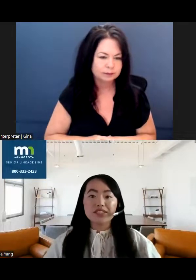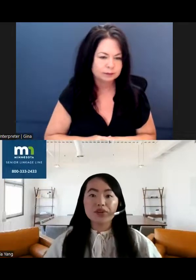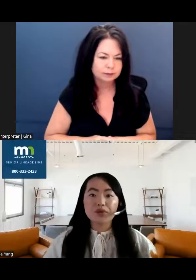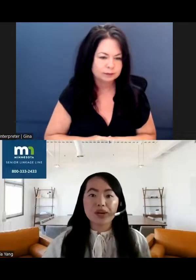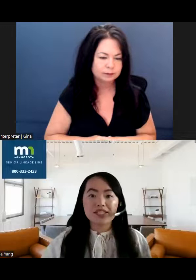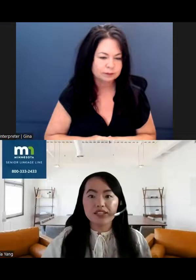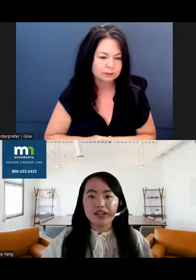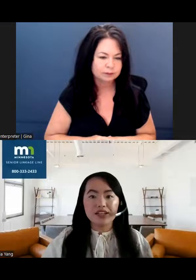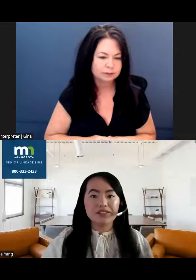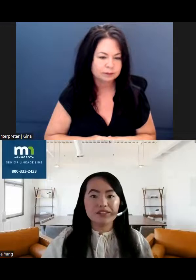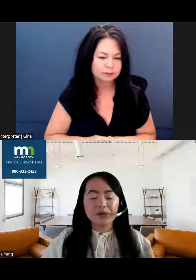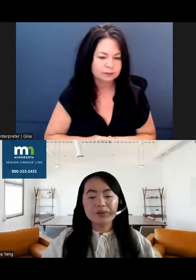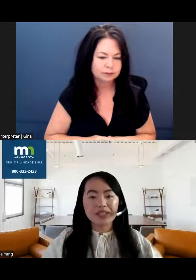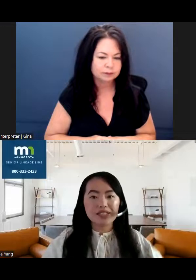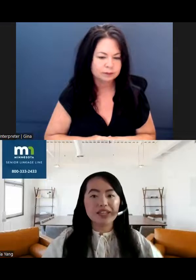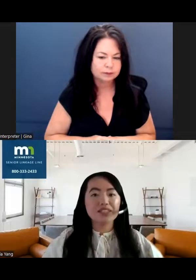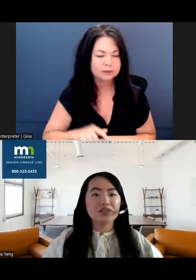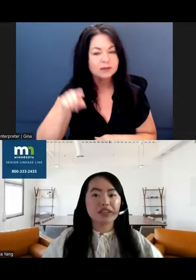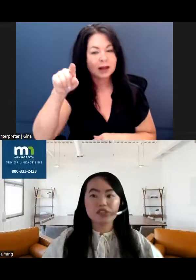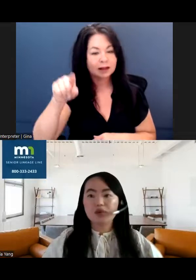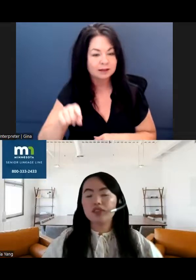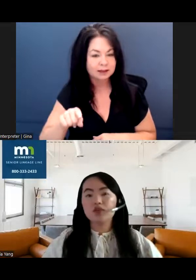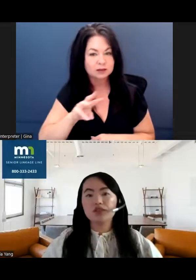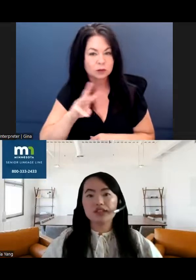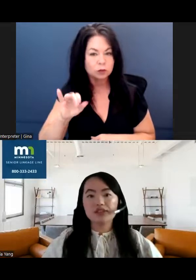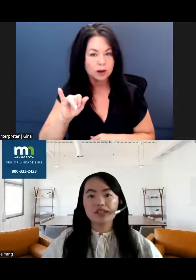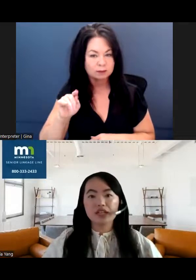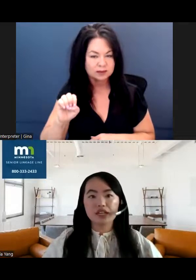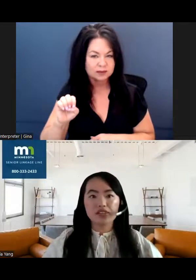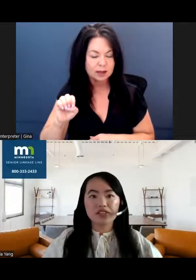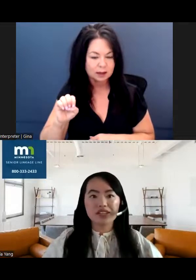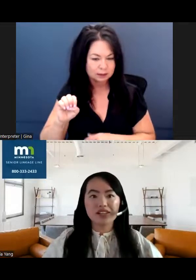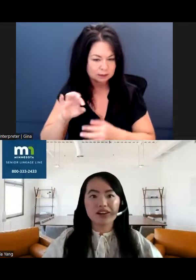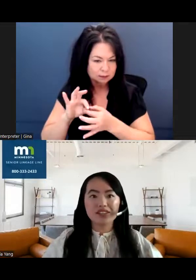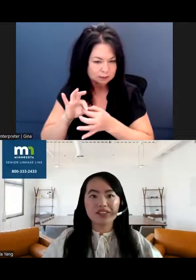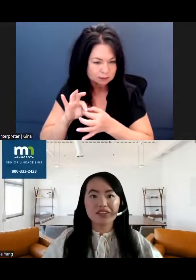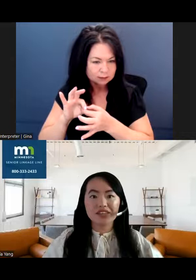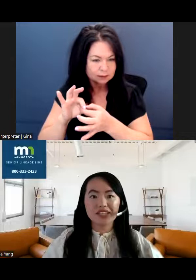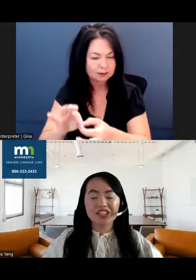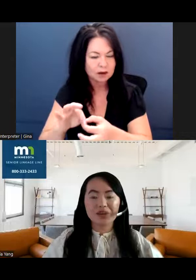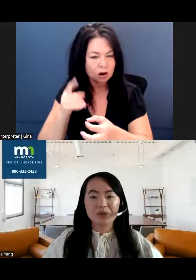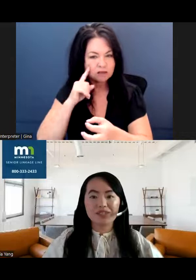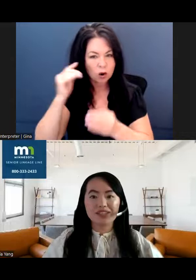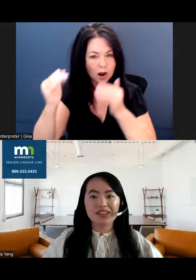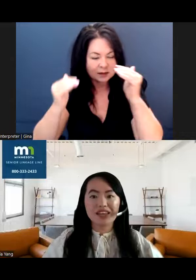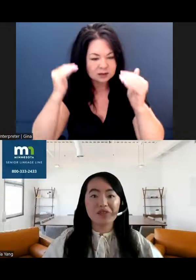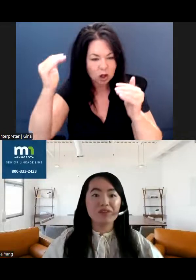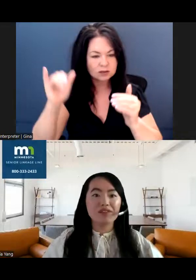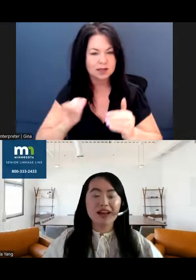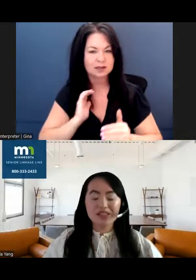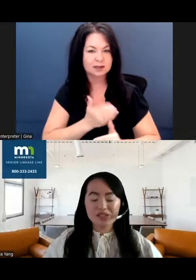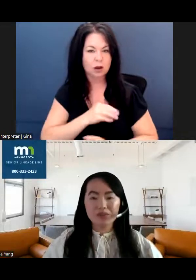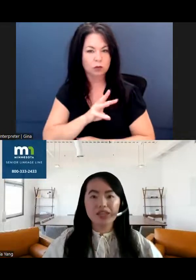So this is a great website that is geared towards older adults and caregivers. It is our Senior LinkAgeLine website.